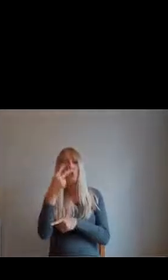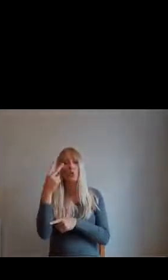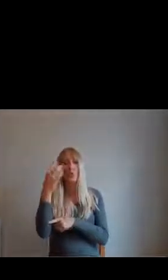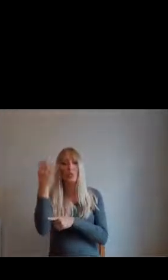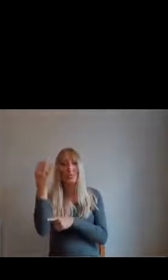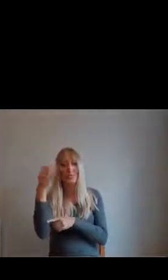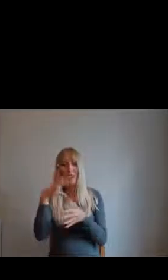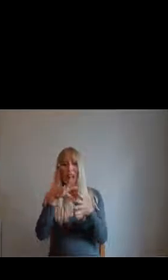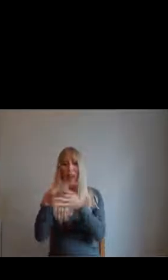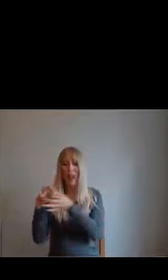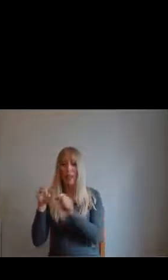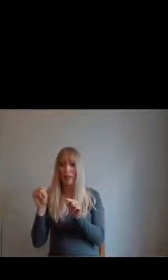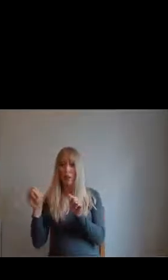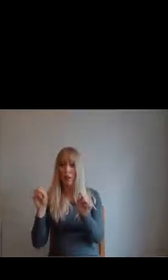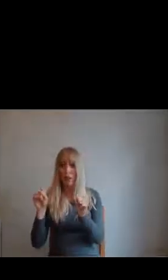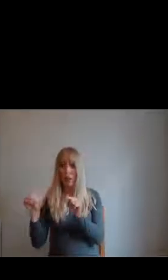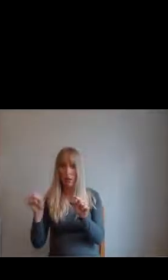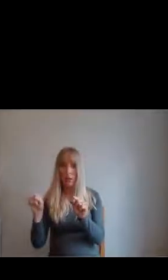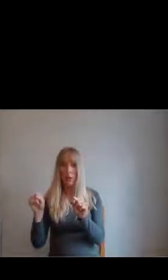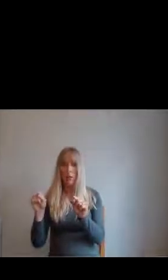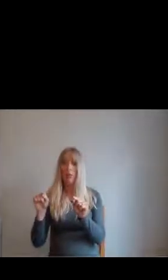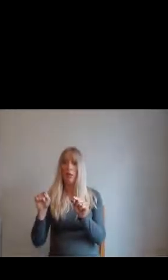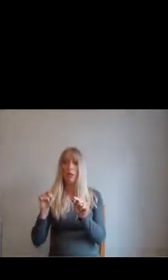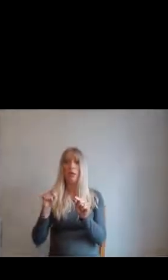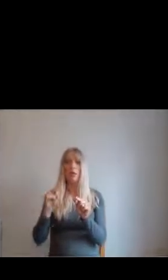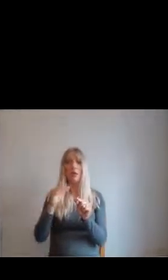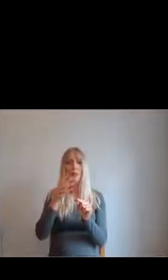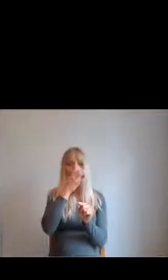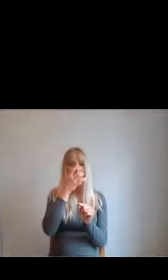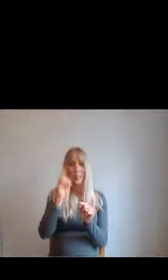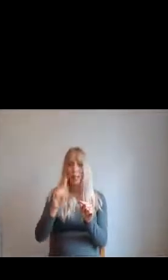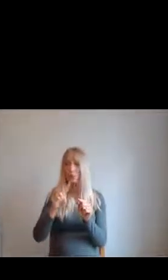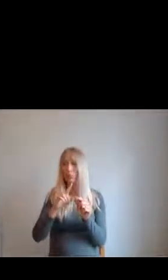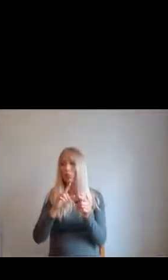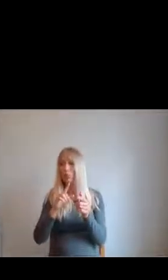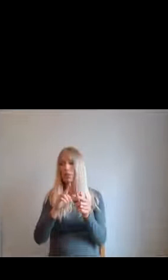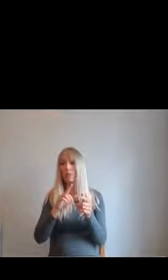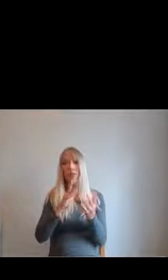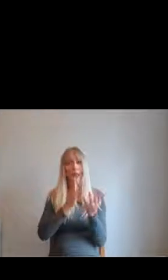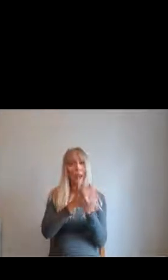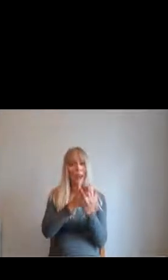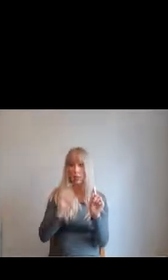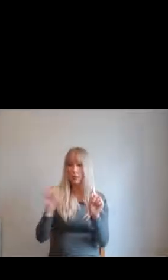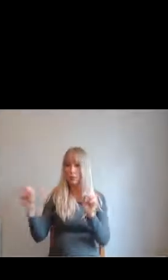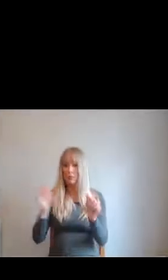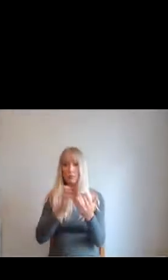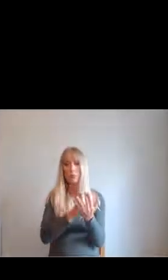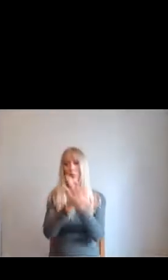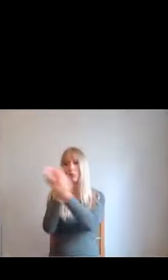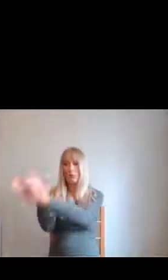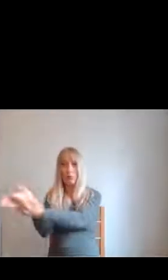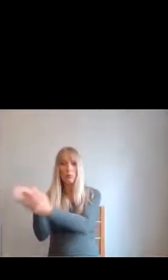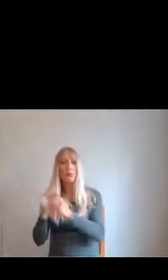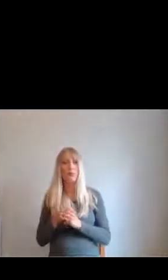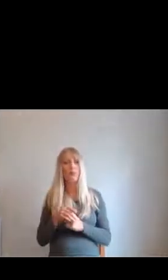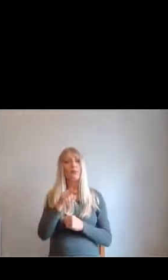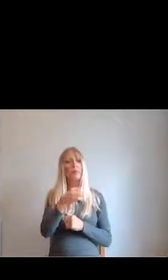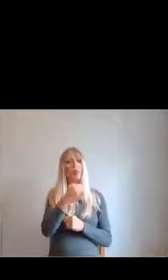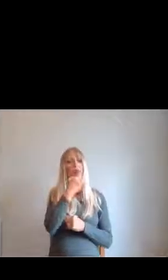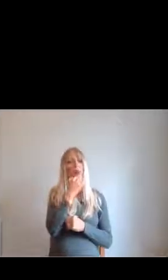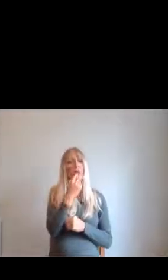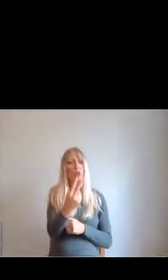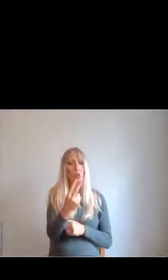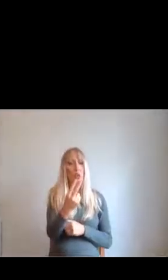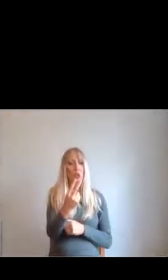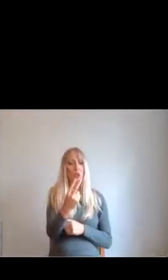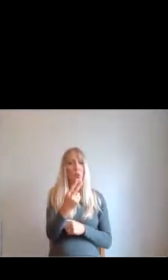the existing facilities in this area. Moving on to number 2, this is where the Folkes Lane